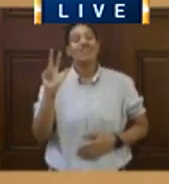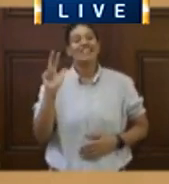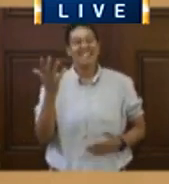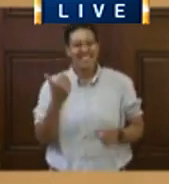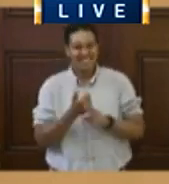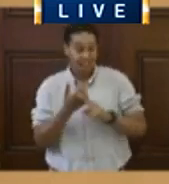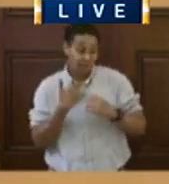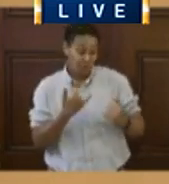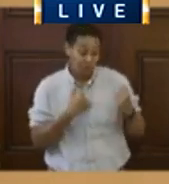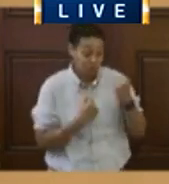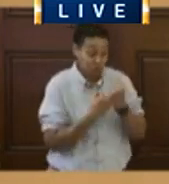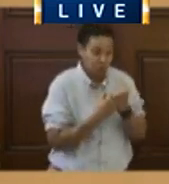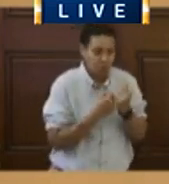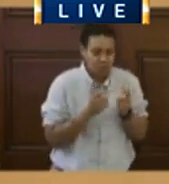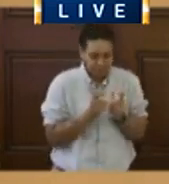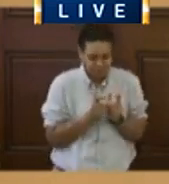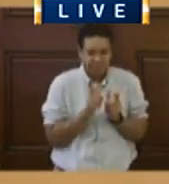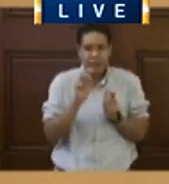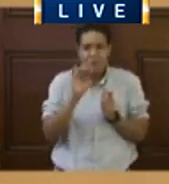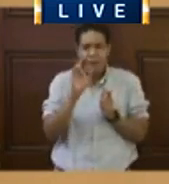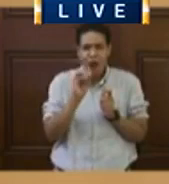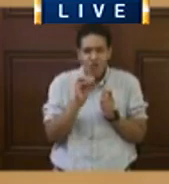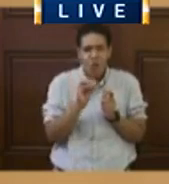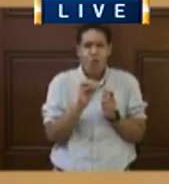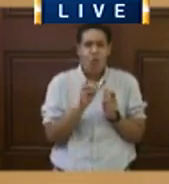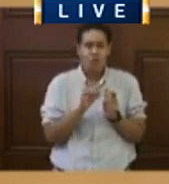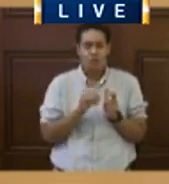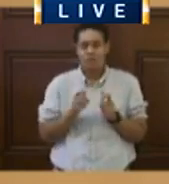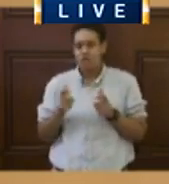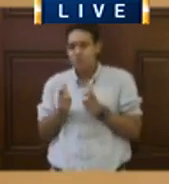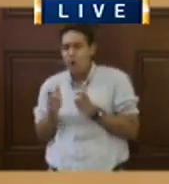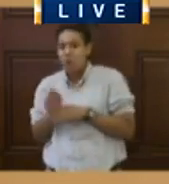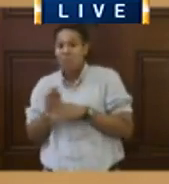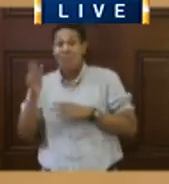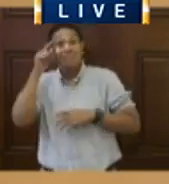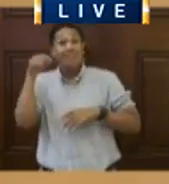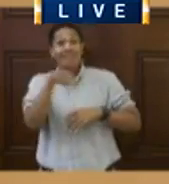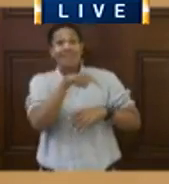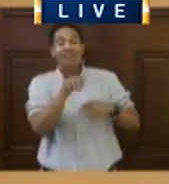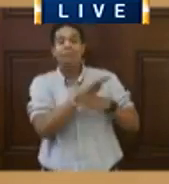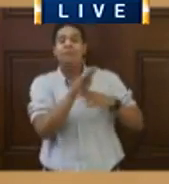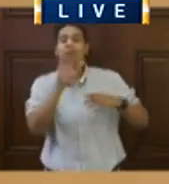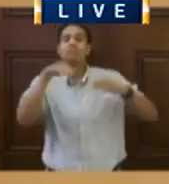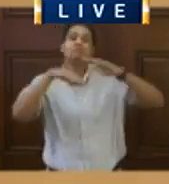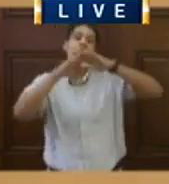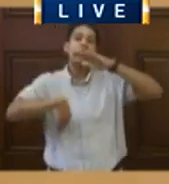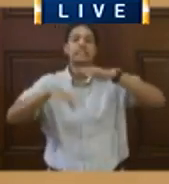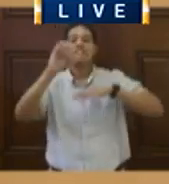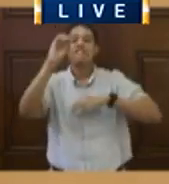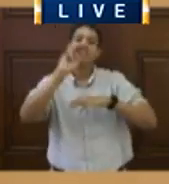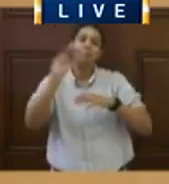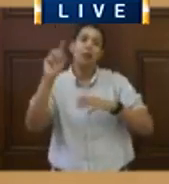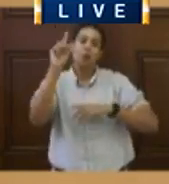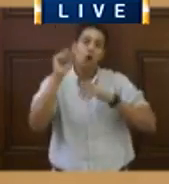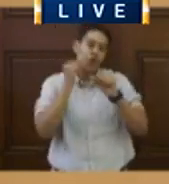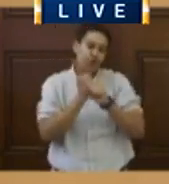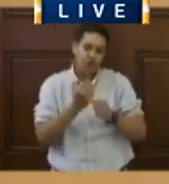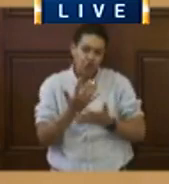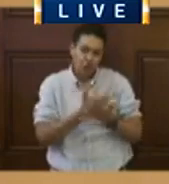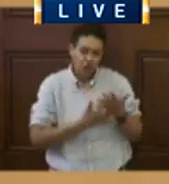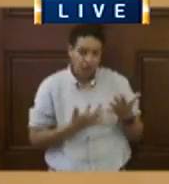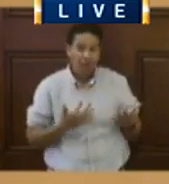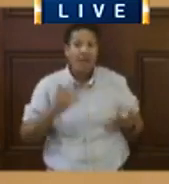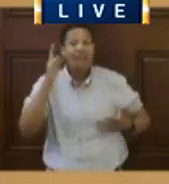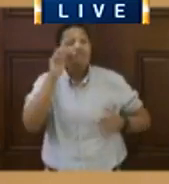small businesses, which are businesses that have revenues less than $50 million a year. And for all of